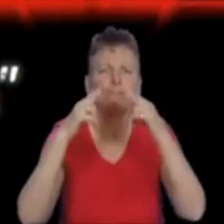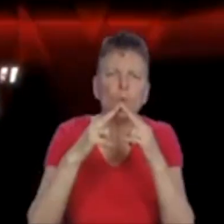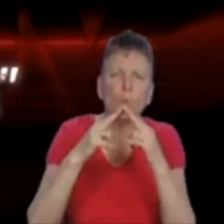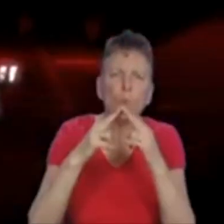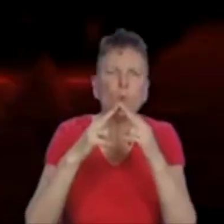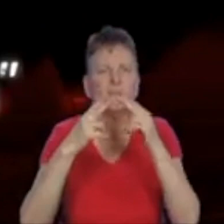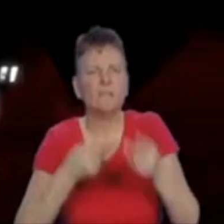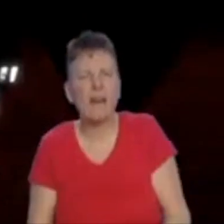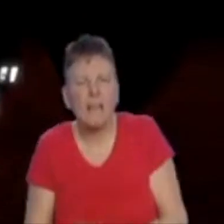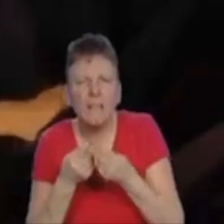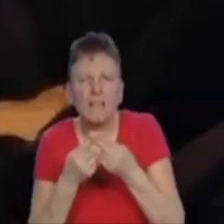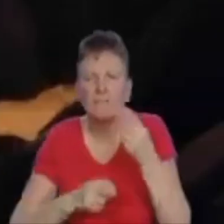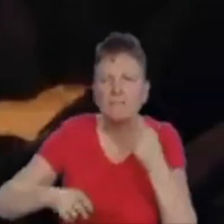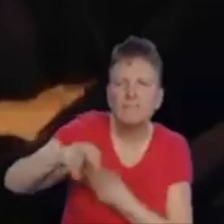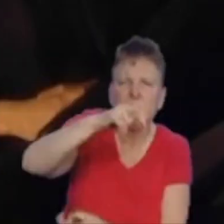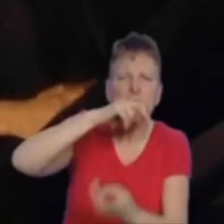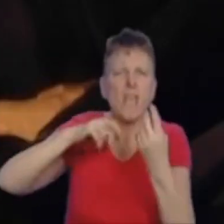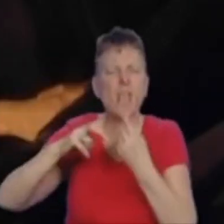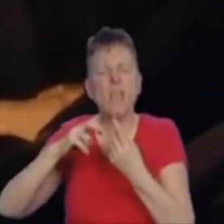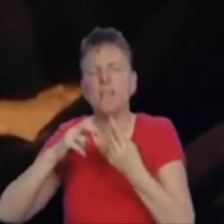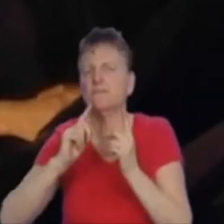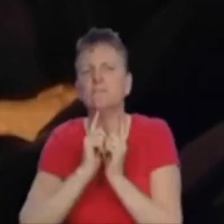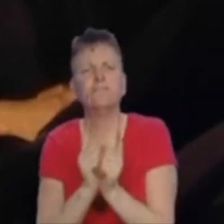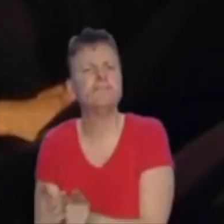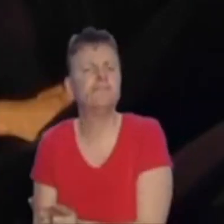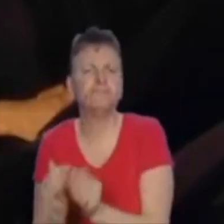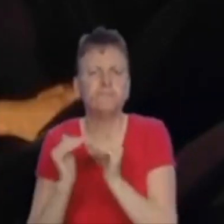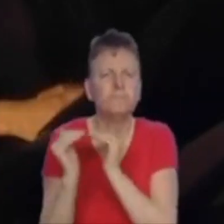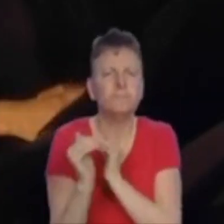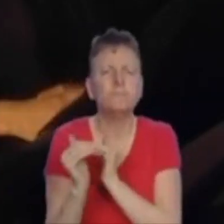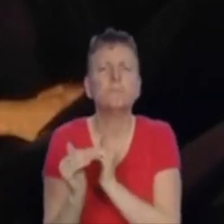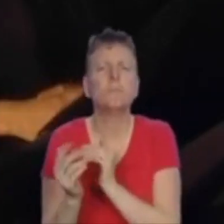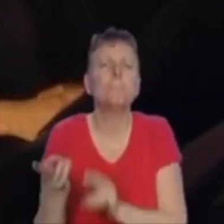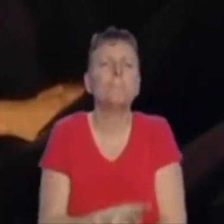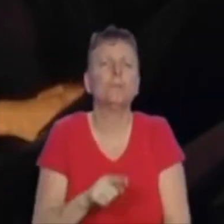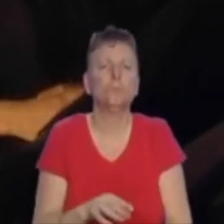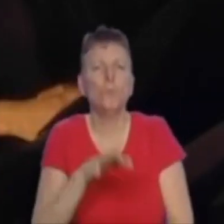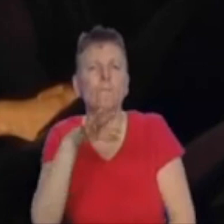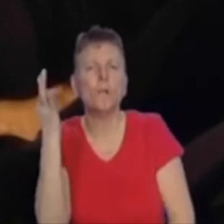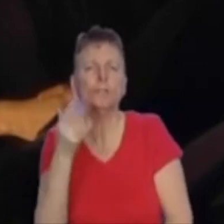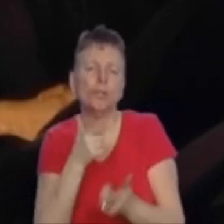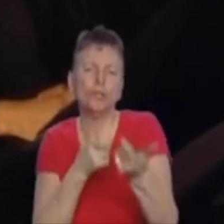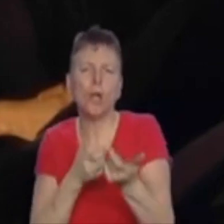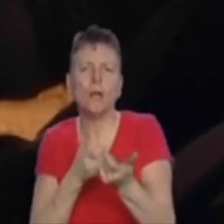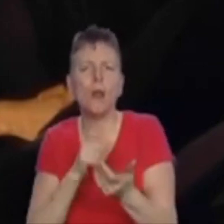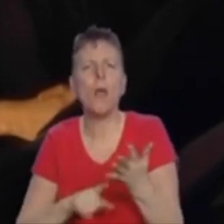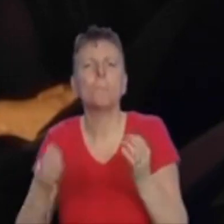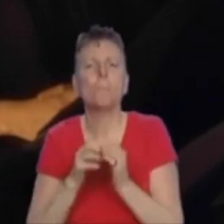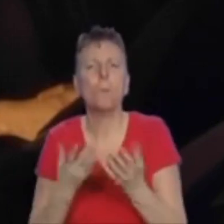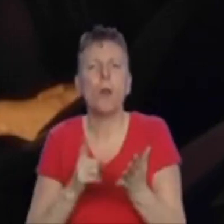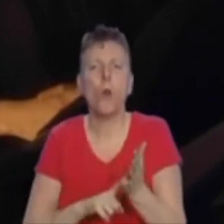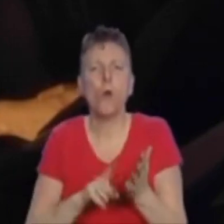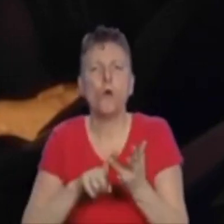serve equally well. Back now to the French gun club, where Lorna and Julian have been taking lessons in weapons handling from top